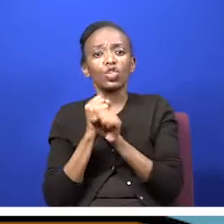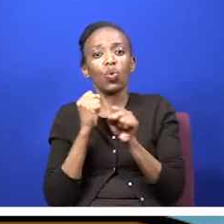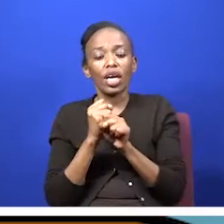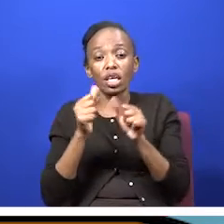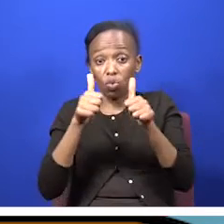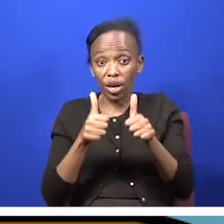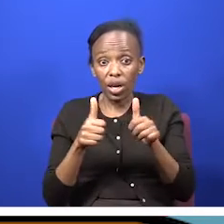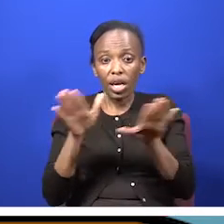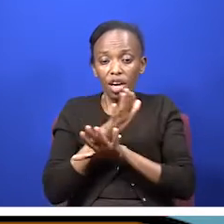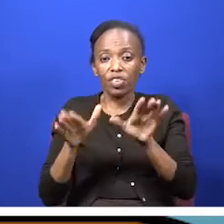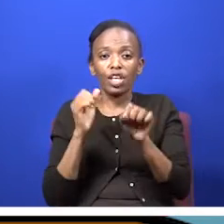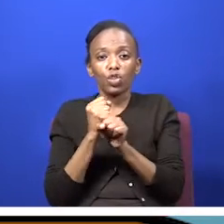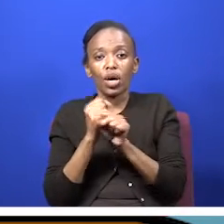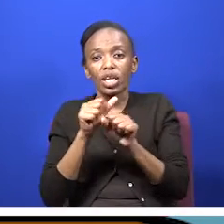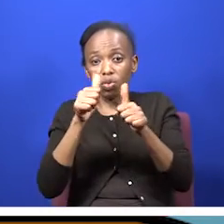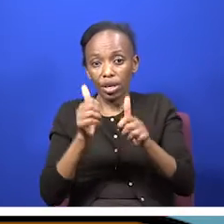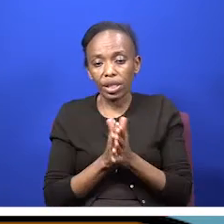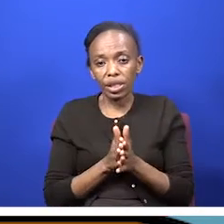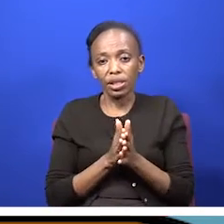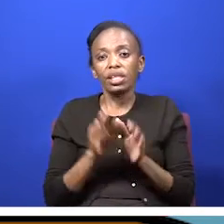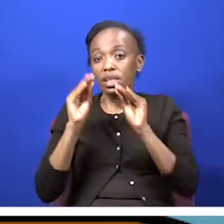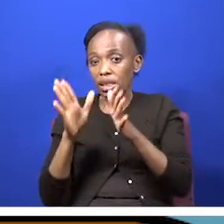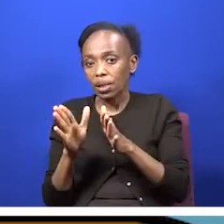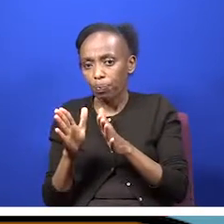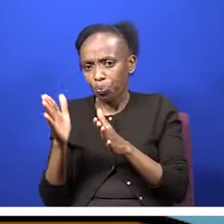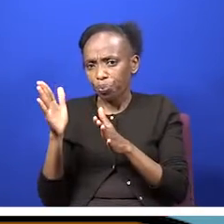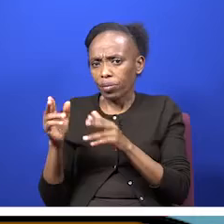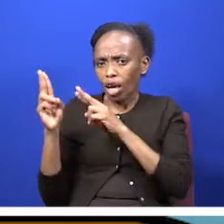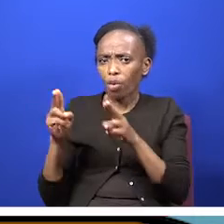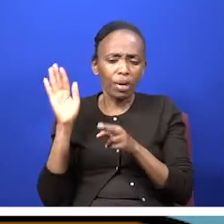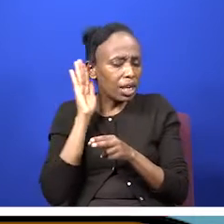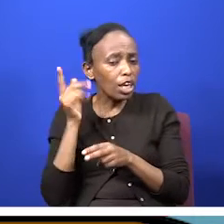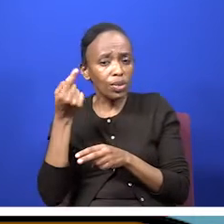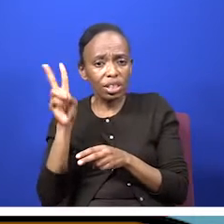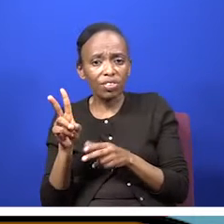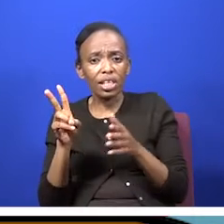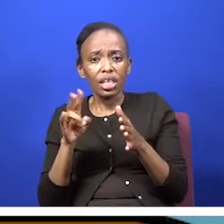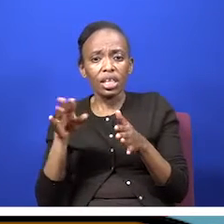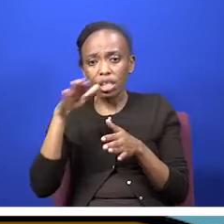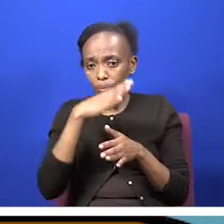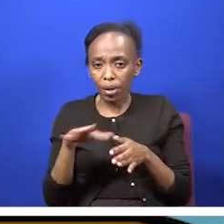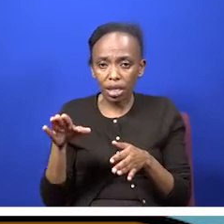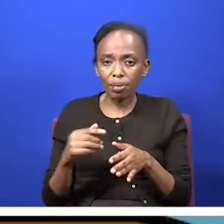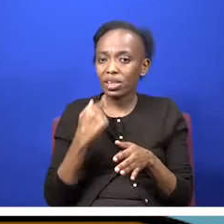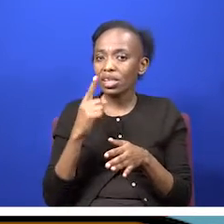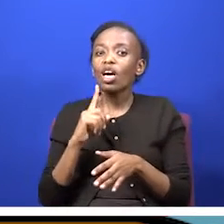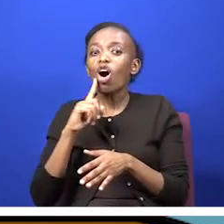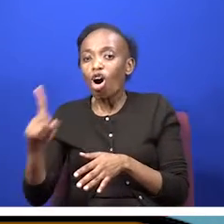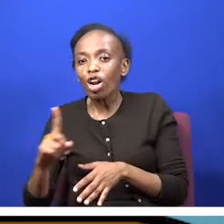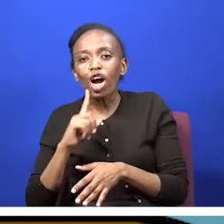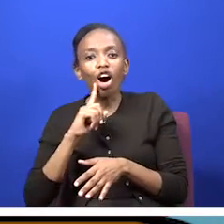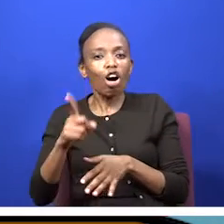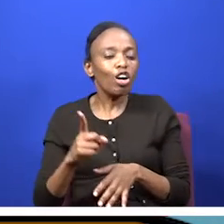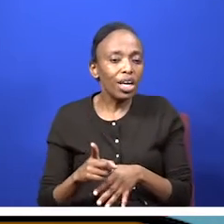is working right. Everything is working right. Teacher Pauline, yes. I normally hear on TV in parliament, he says,